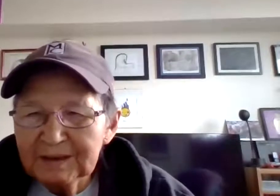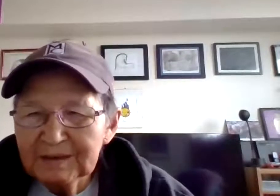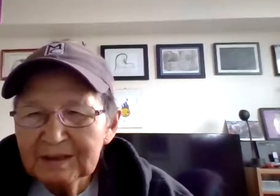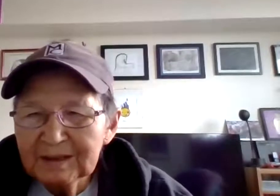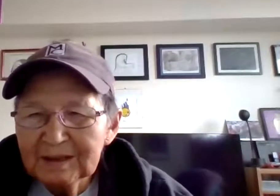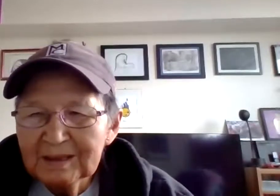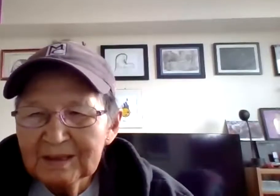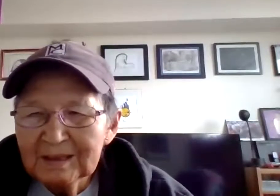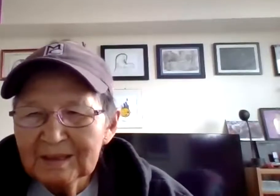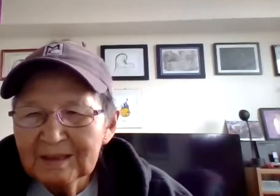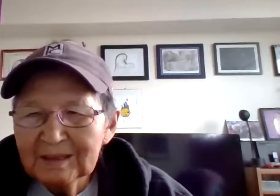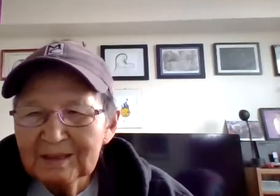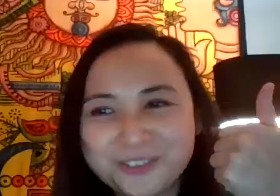one.